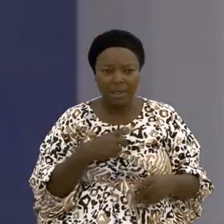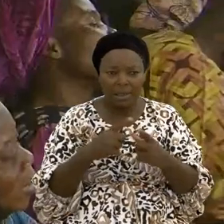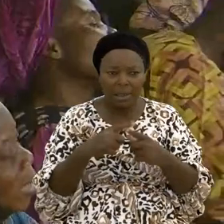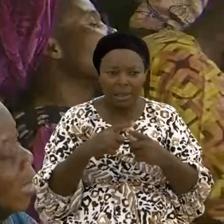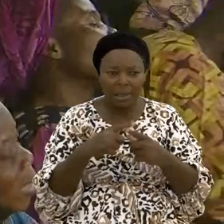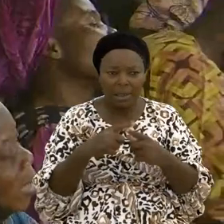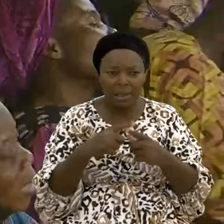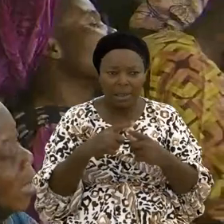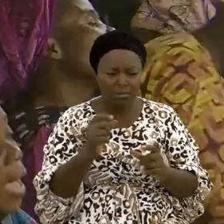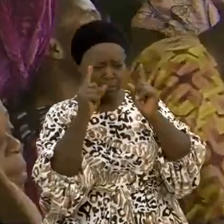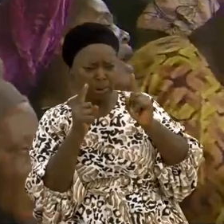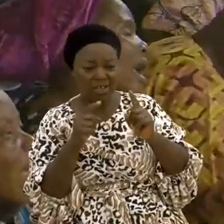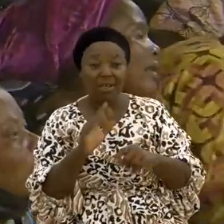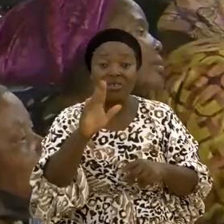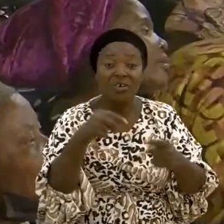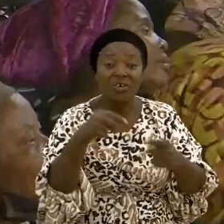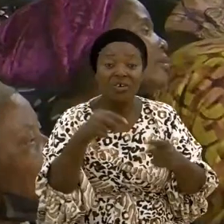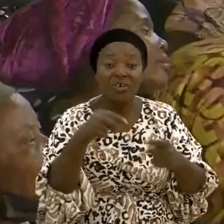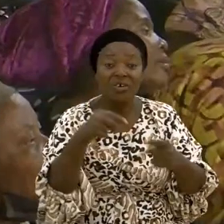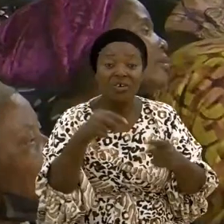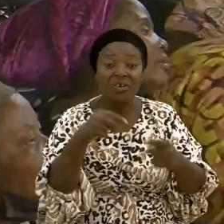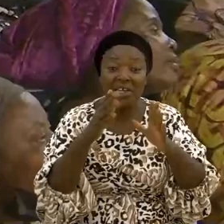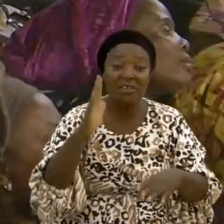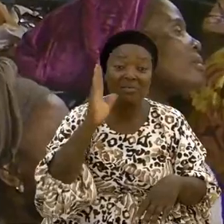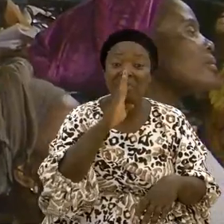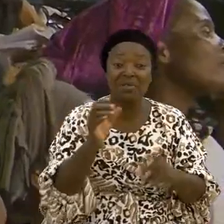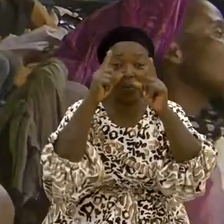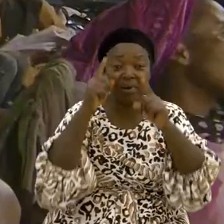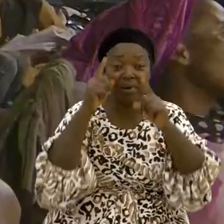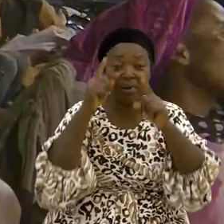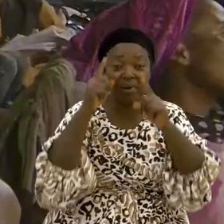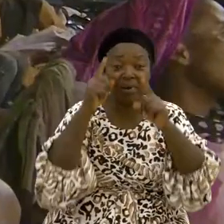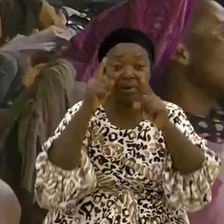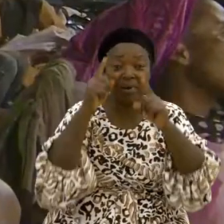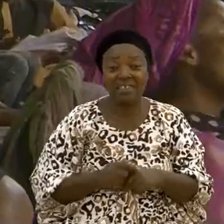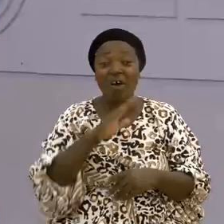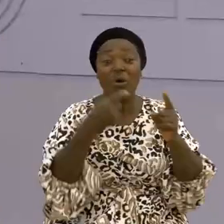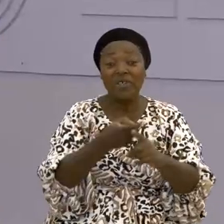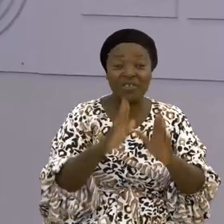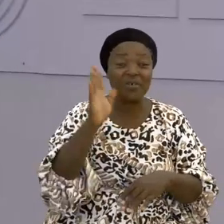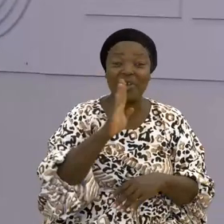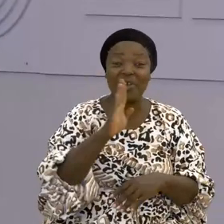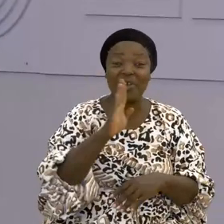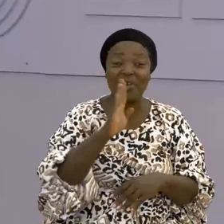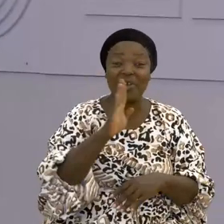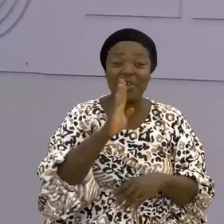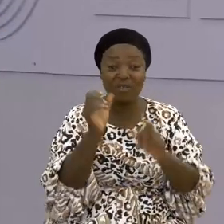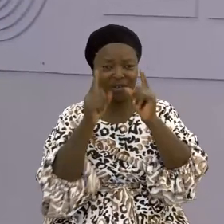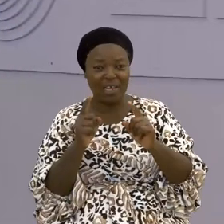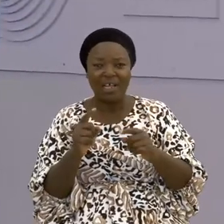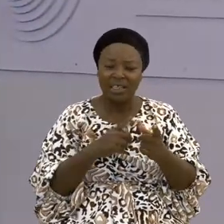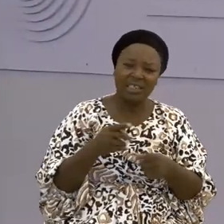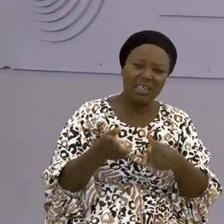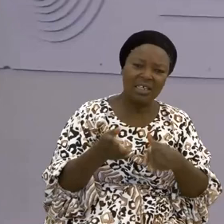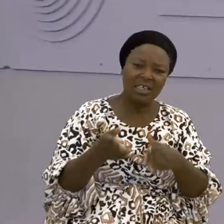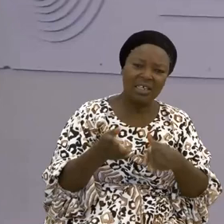enemies will be surprised. Your persecutors will be surprised. You know, there are people, if I give my